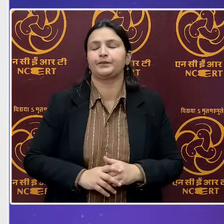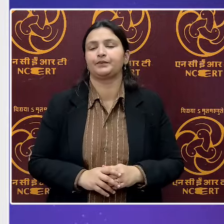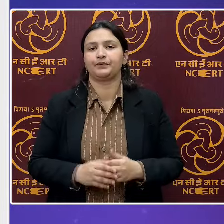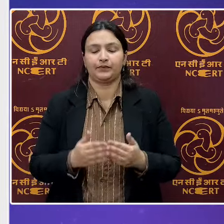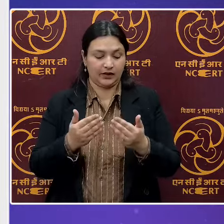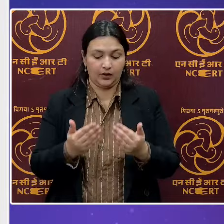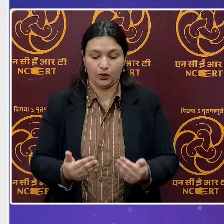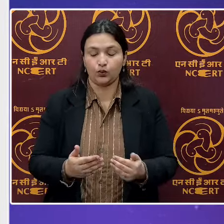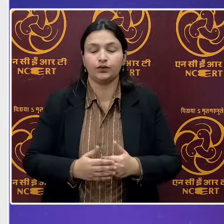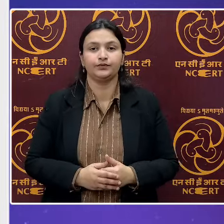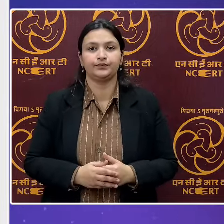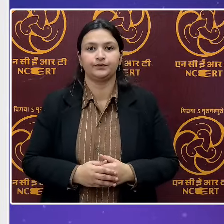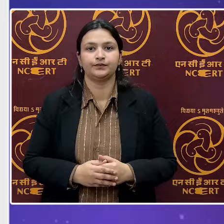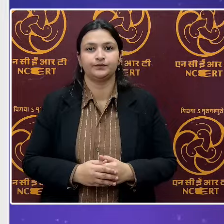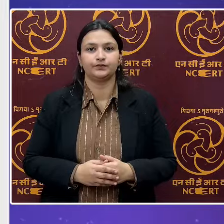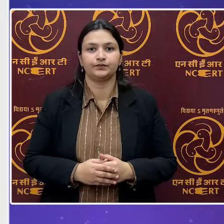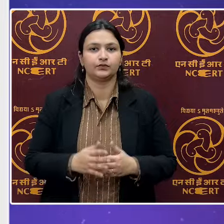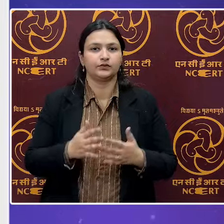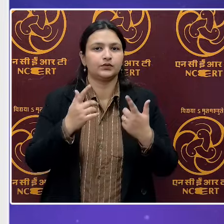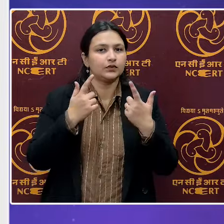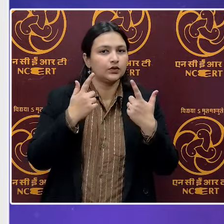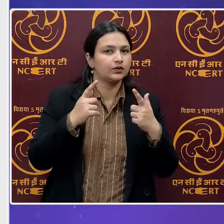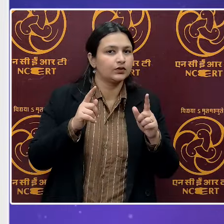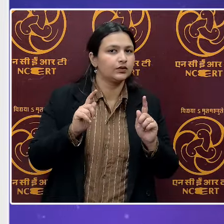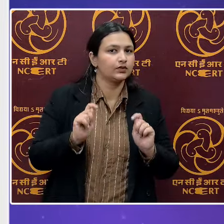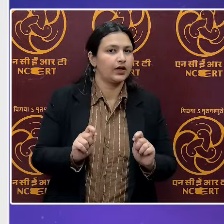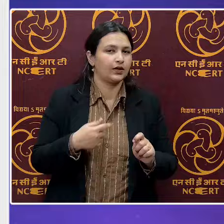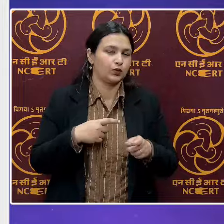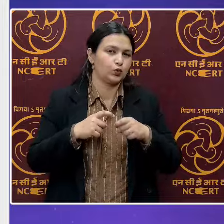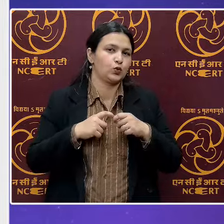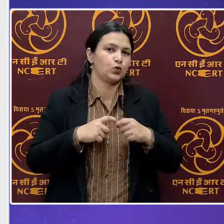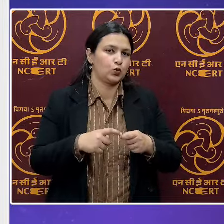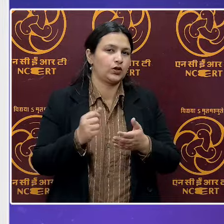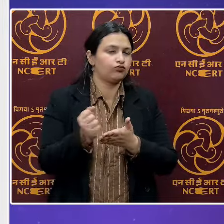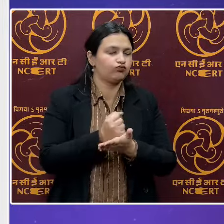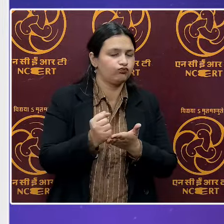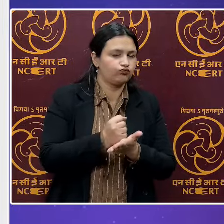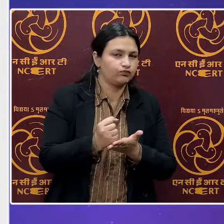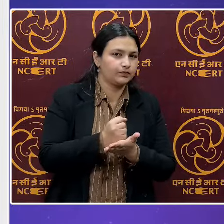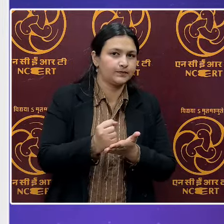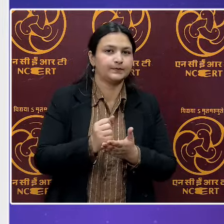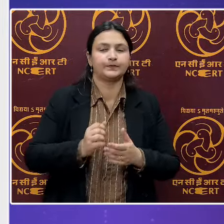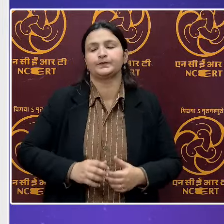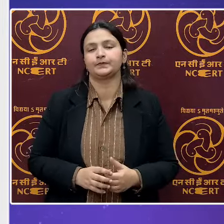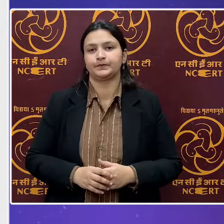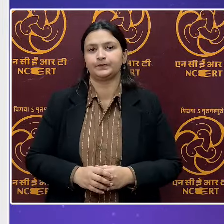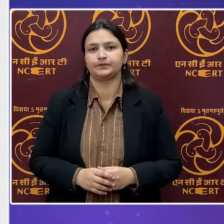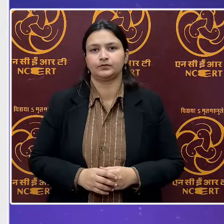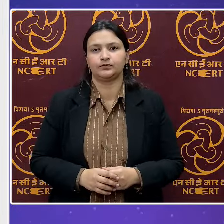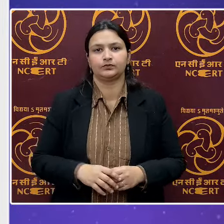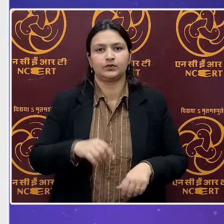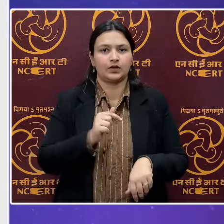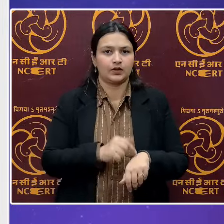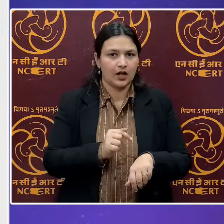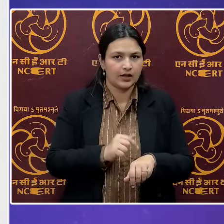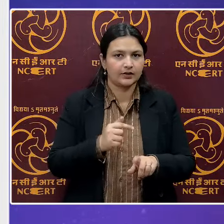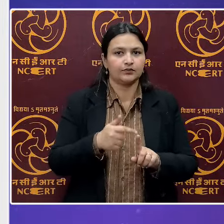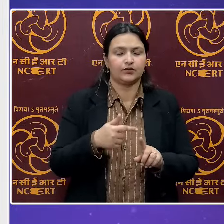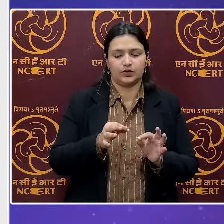Now, let's try to do a numerical problem on this also, on velocity. Find the time and